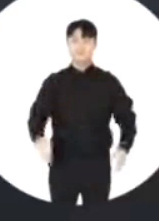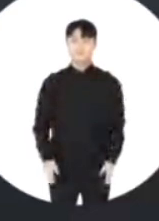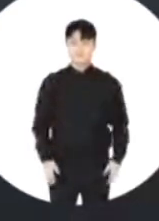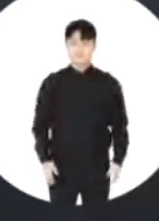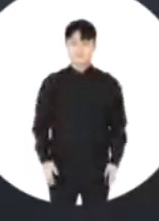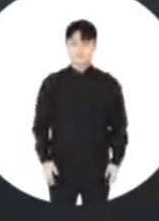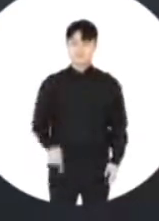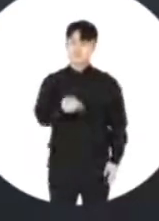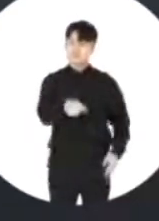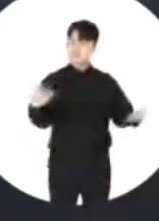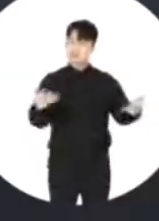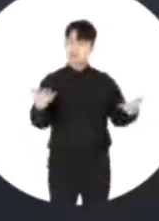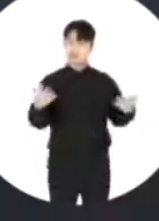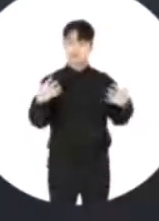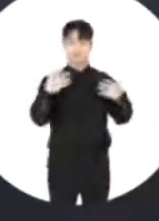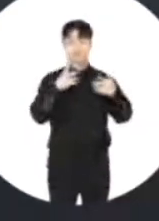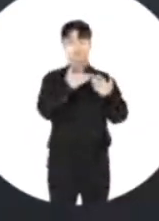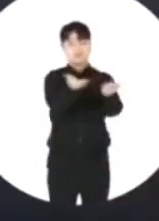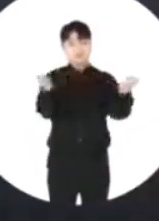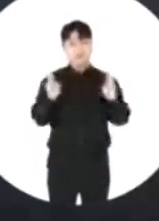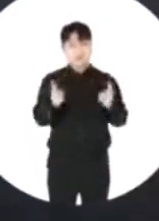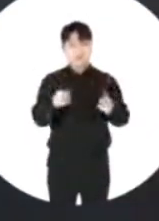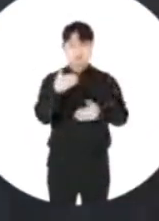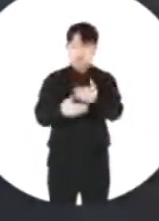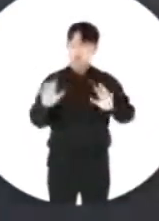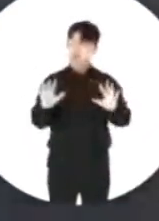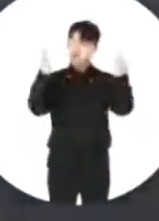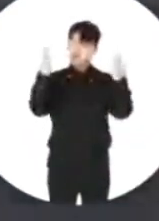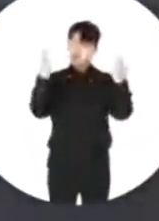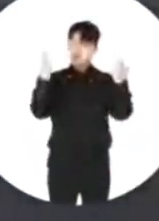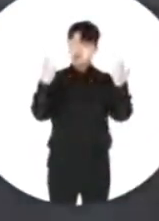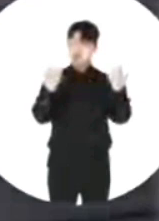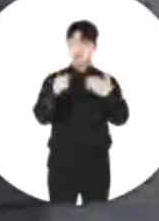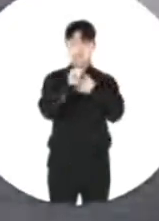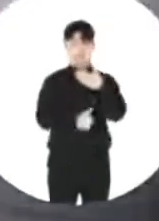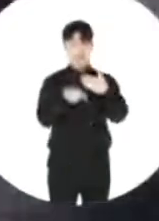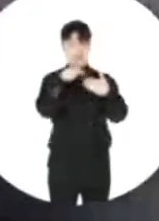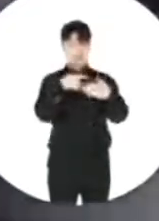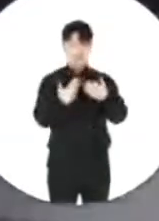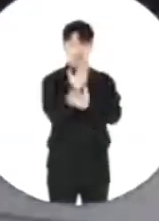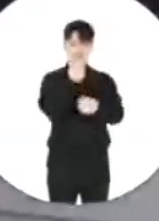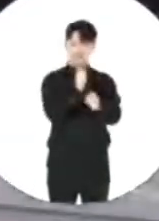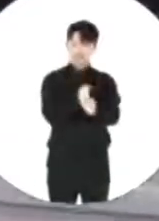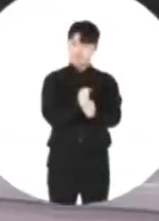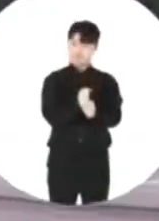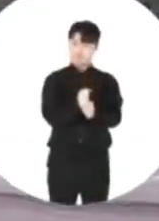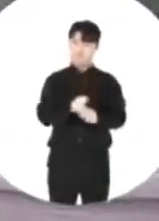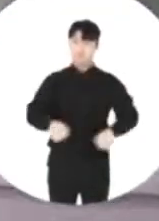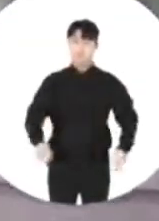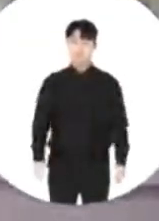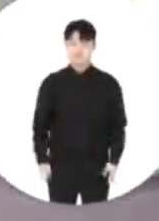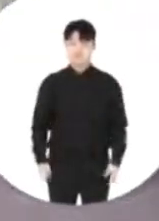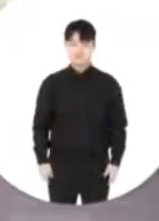a little out of the ordinary. It's a lineup to enliven, uplift, and embolden your